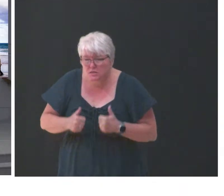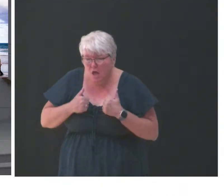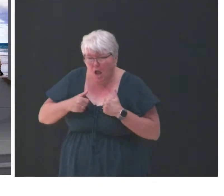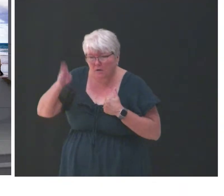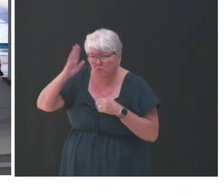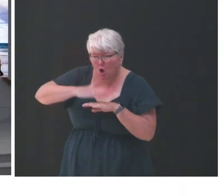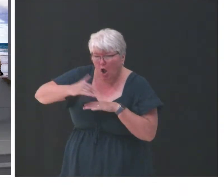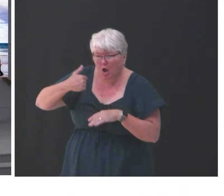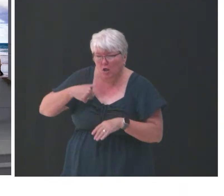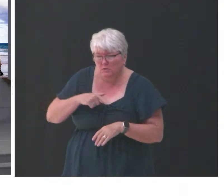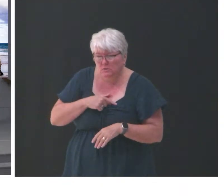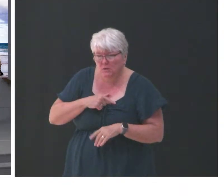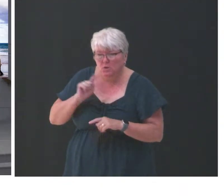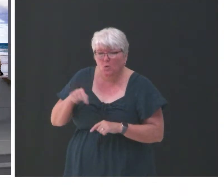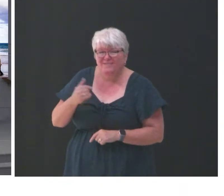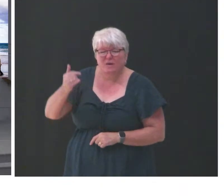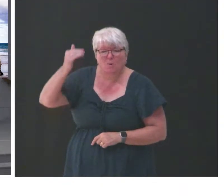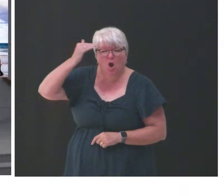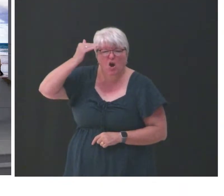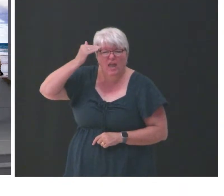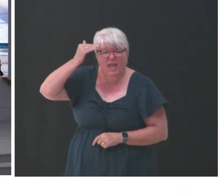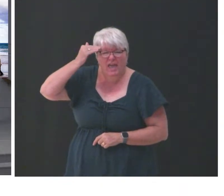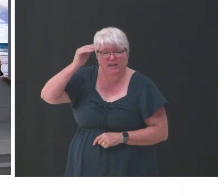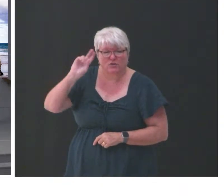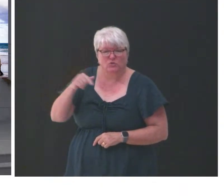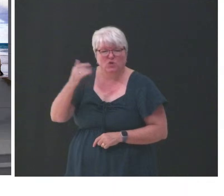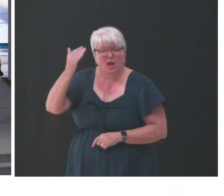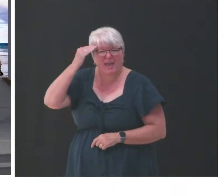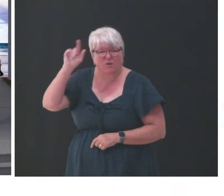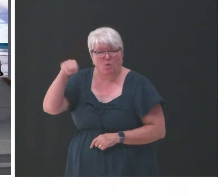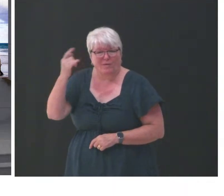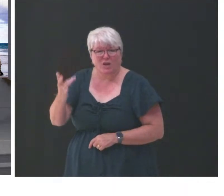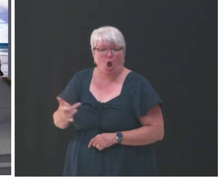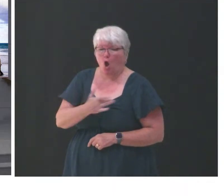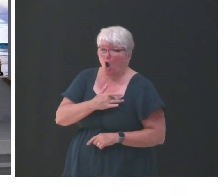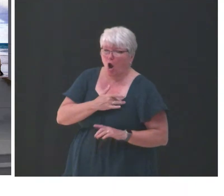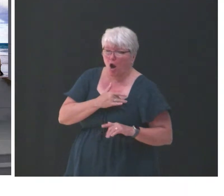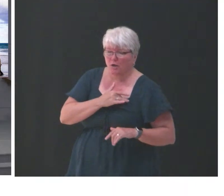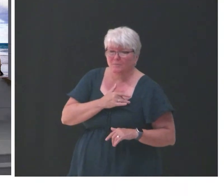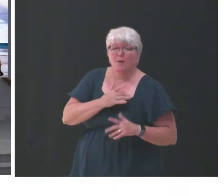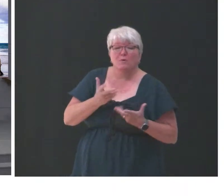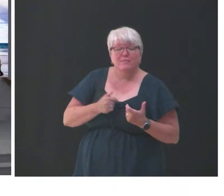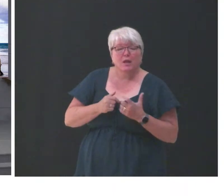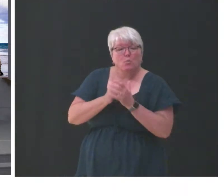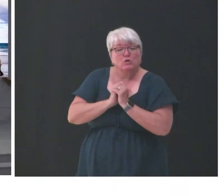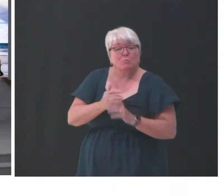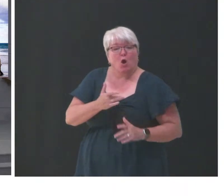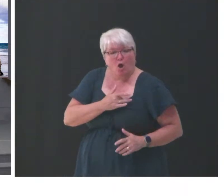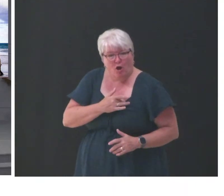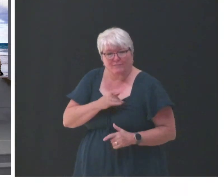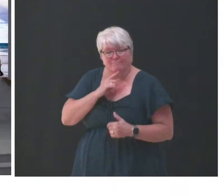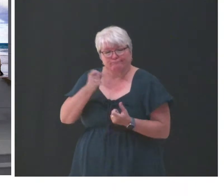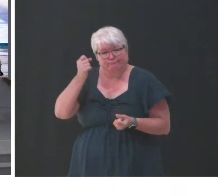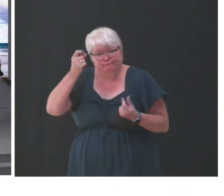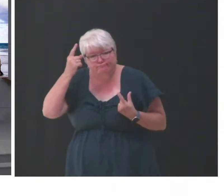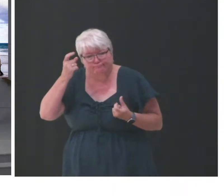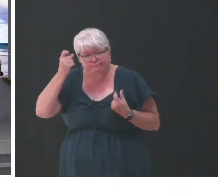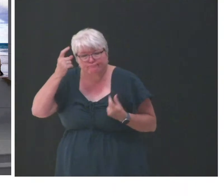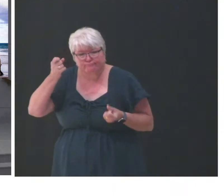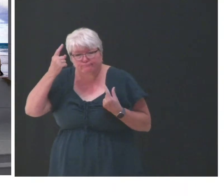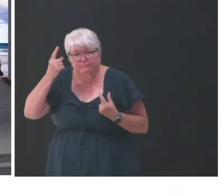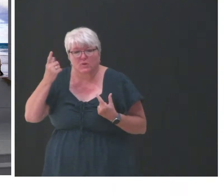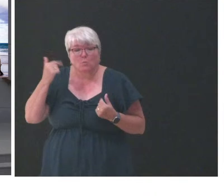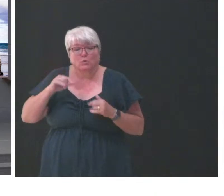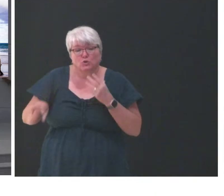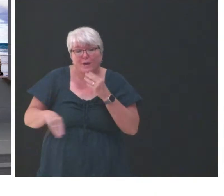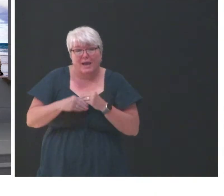to. We're just worshiping from our head. It's just in our head. It's not in our heart. But I want you to think about what happens when you add understanding to something. When